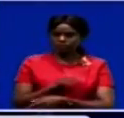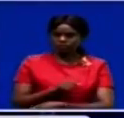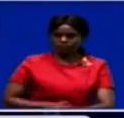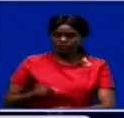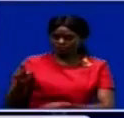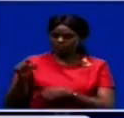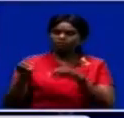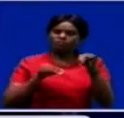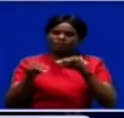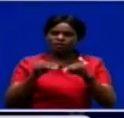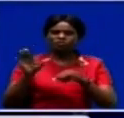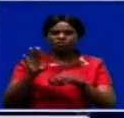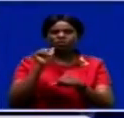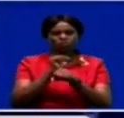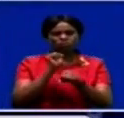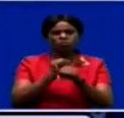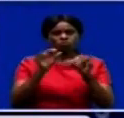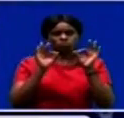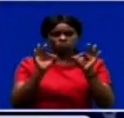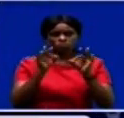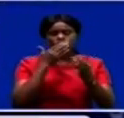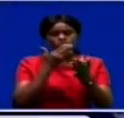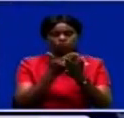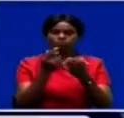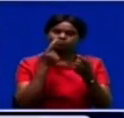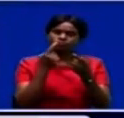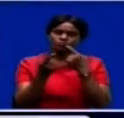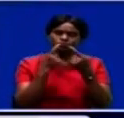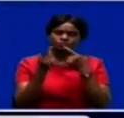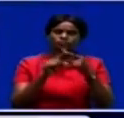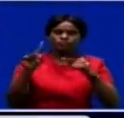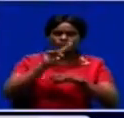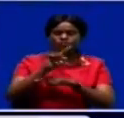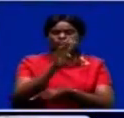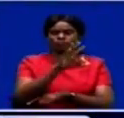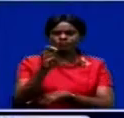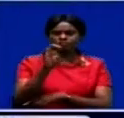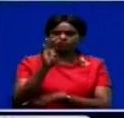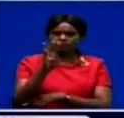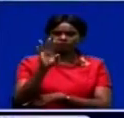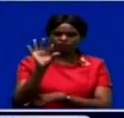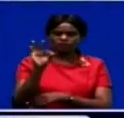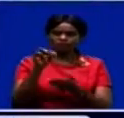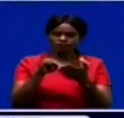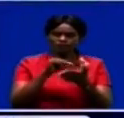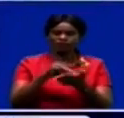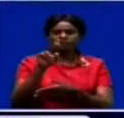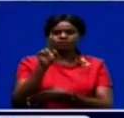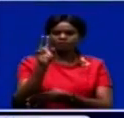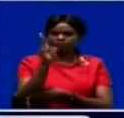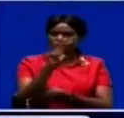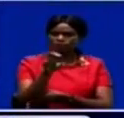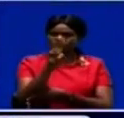to execute quality works. Mr. Mwakalombe said this today when he toured the $449 million Kafulafuta